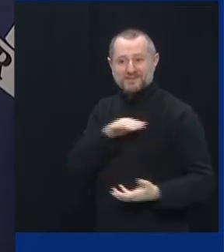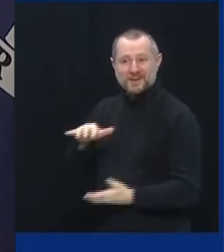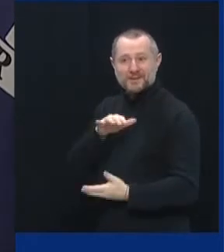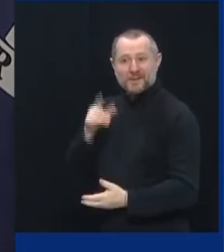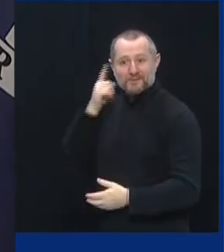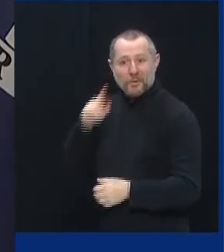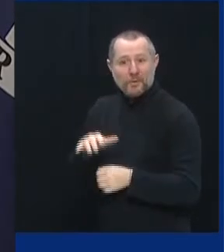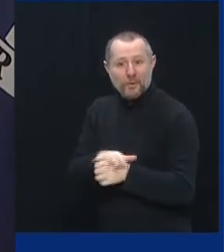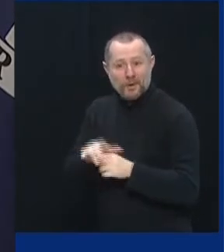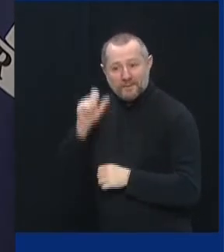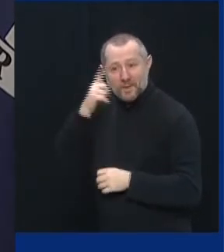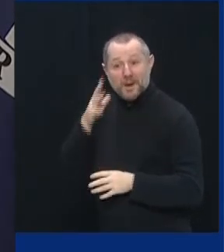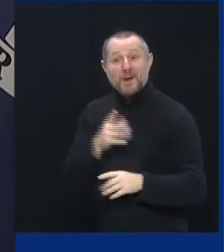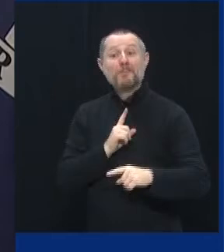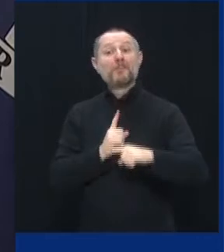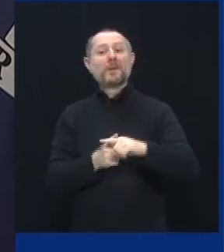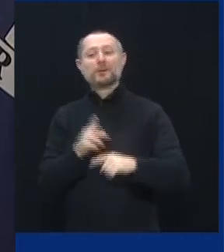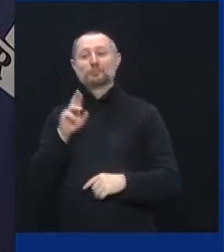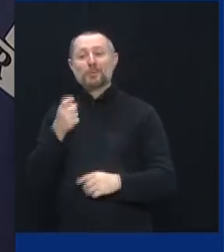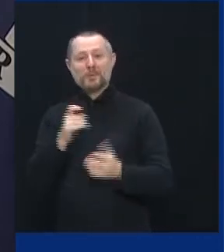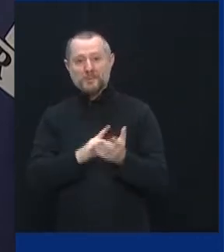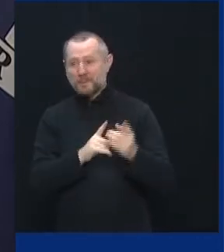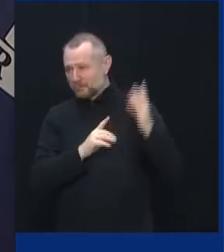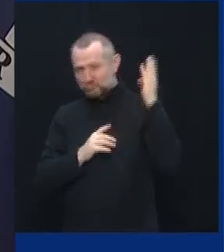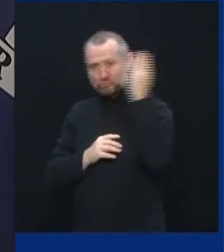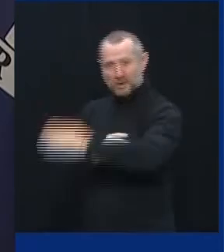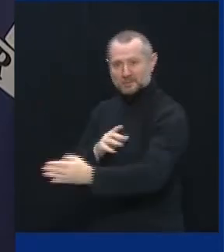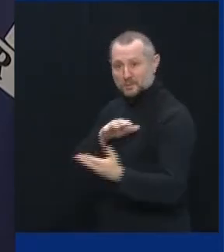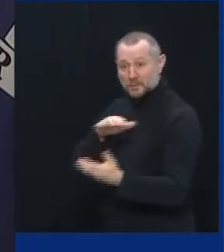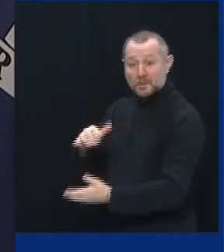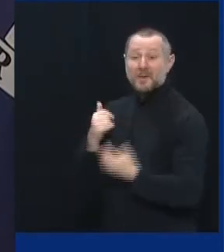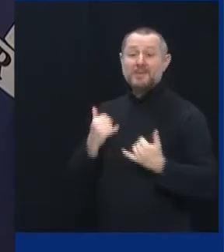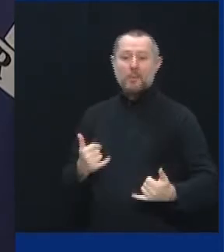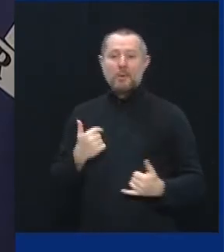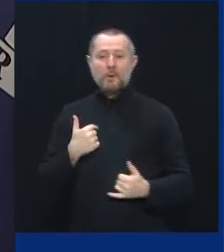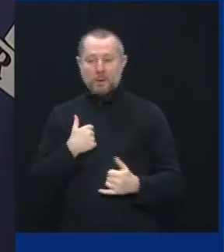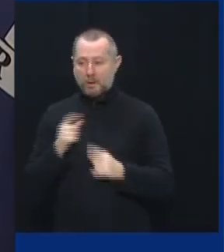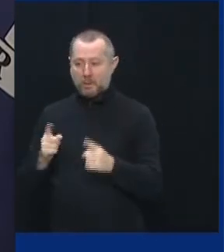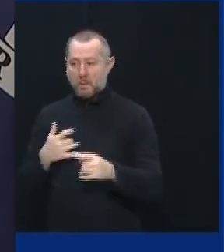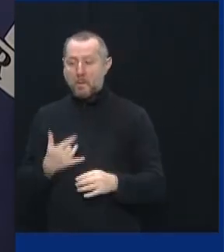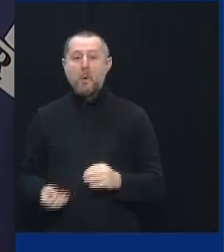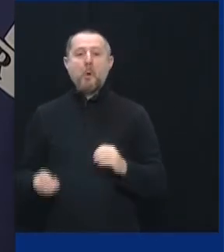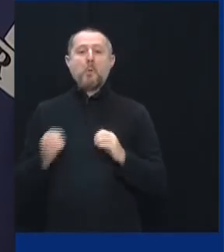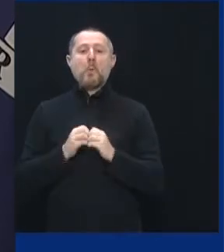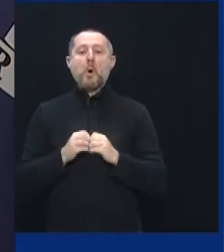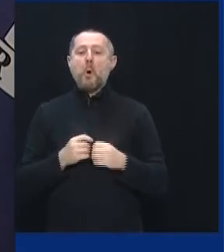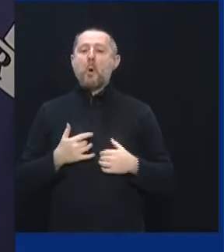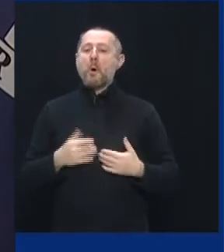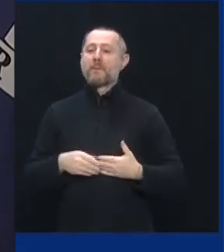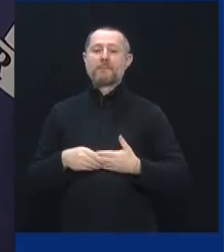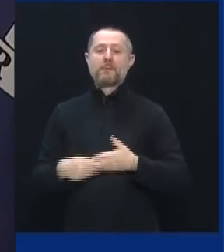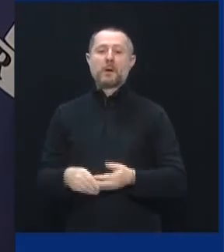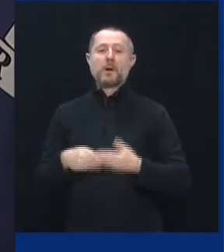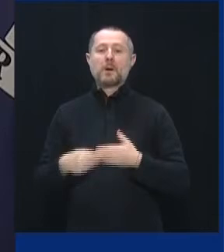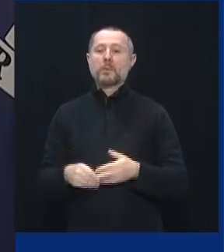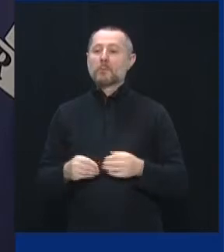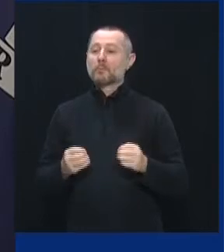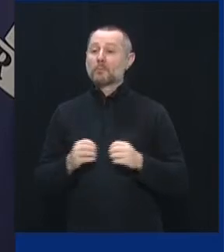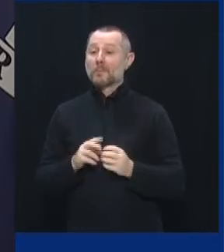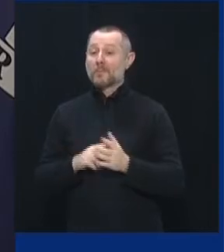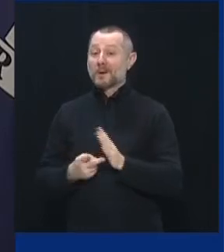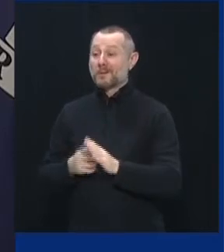pharmacies. So now there's additional flexibility. And I'm leaving it up to the